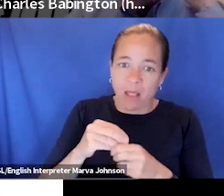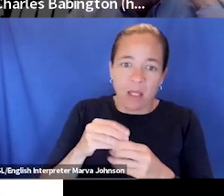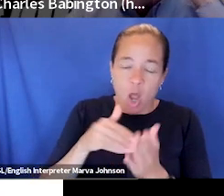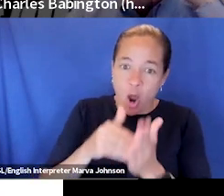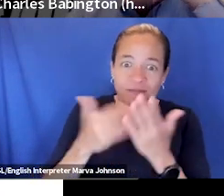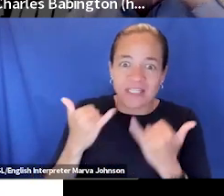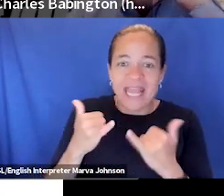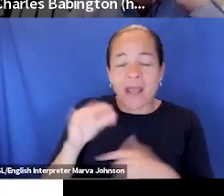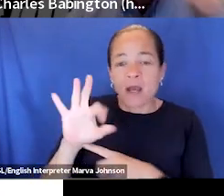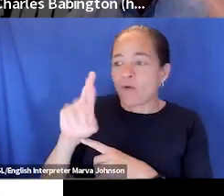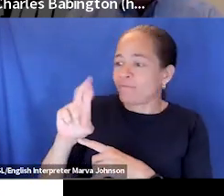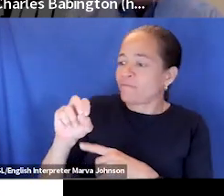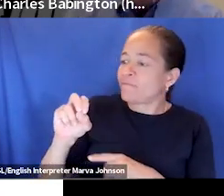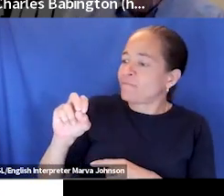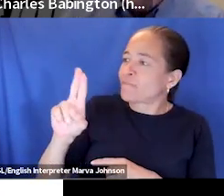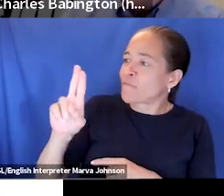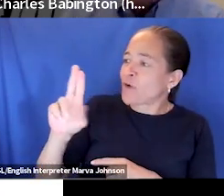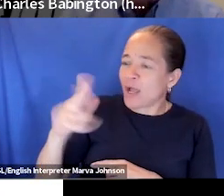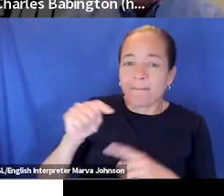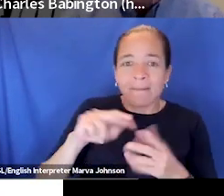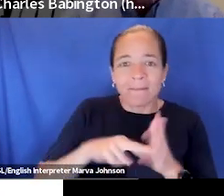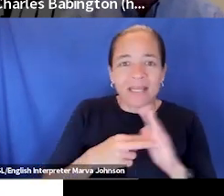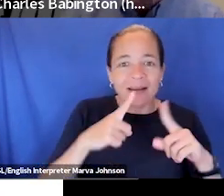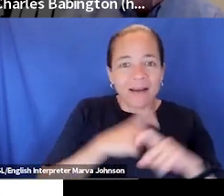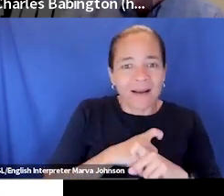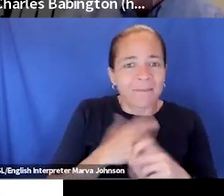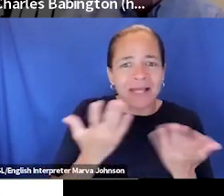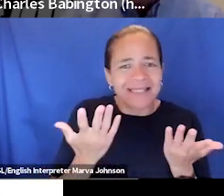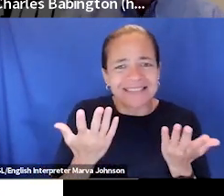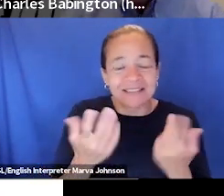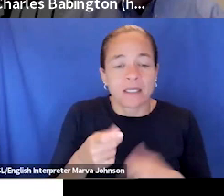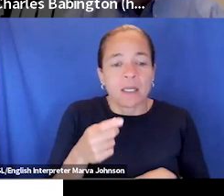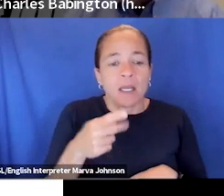or troublesome. Price points, that's a fad. They're just prices.